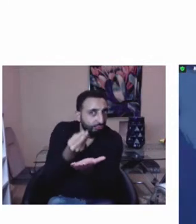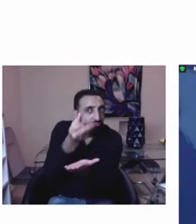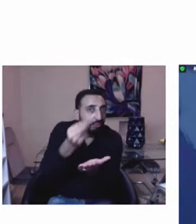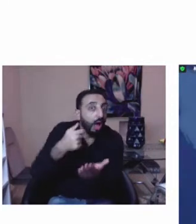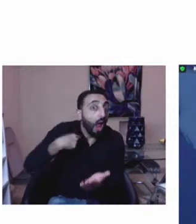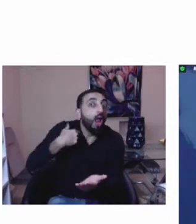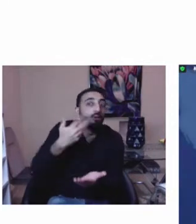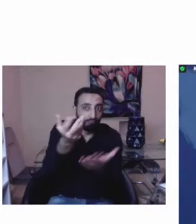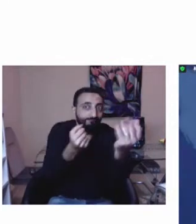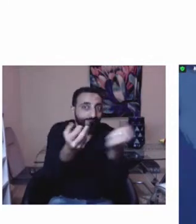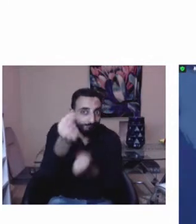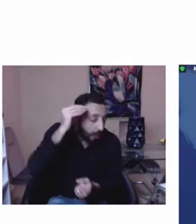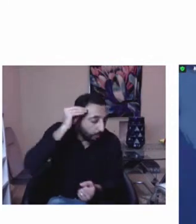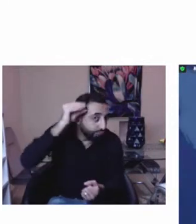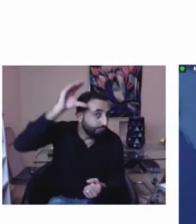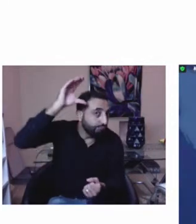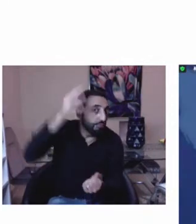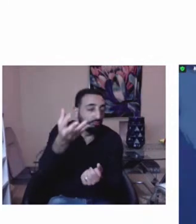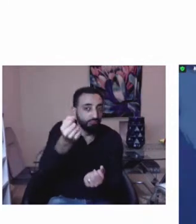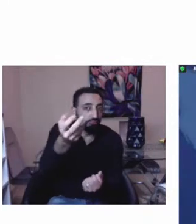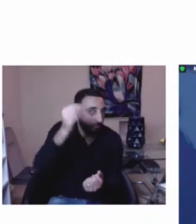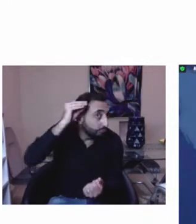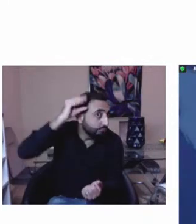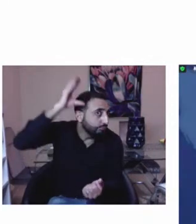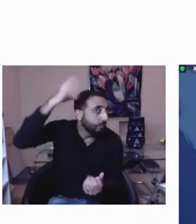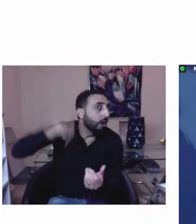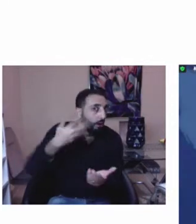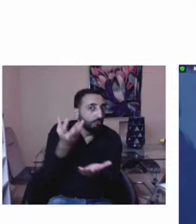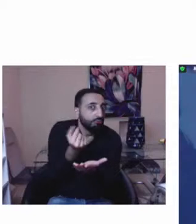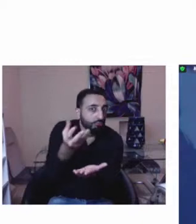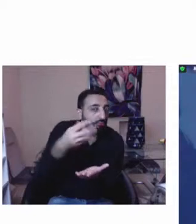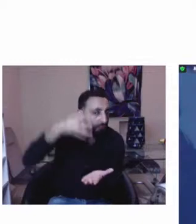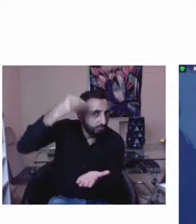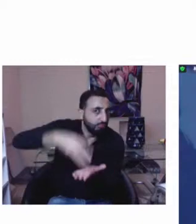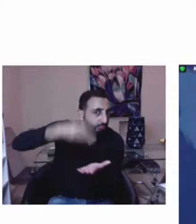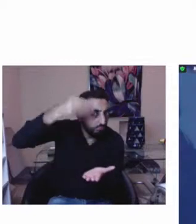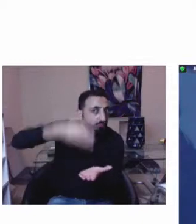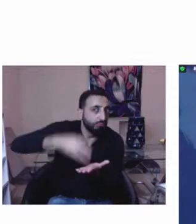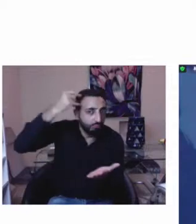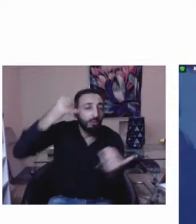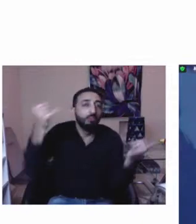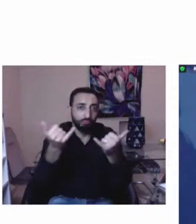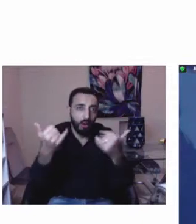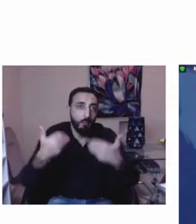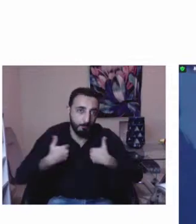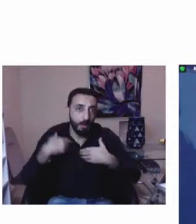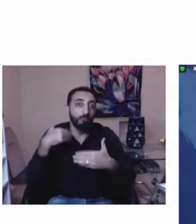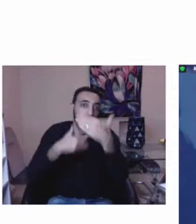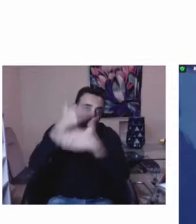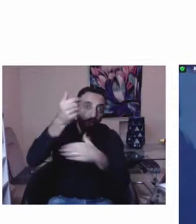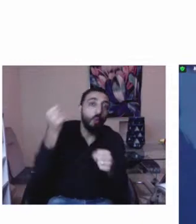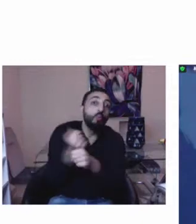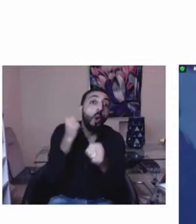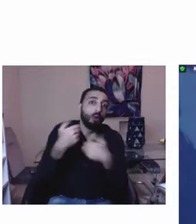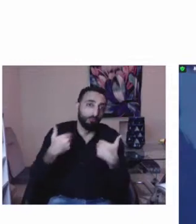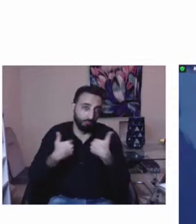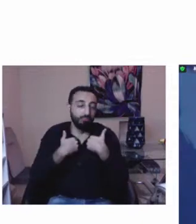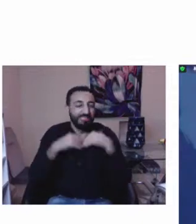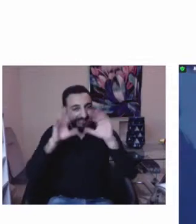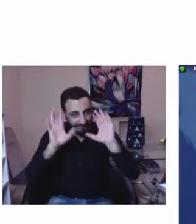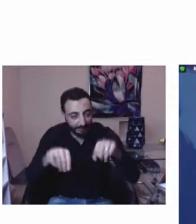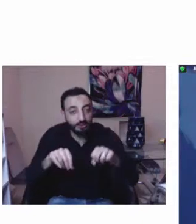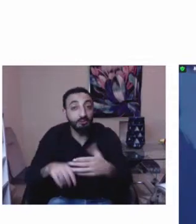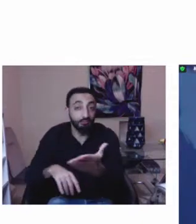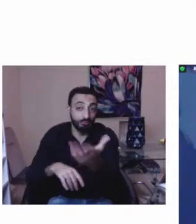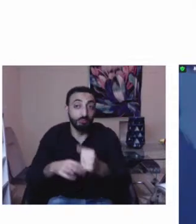ground. UNSGEY Guterres underlines in his Our Common Agenda report that involving